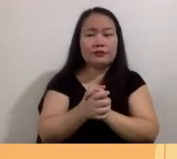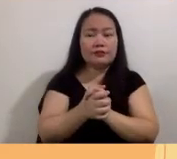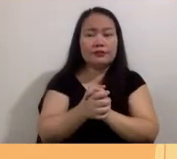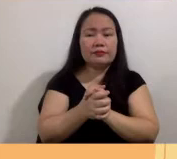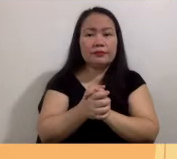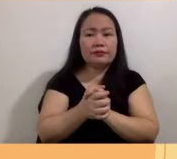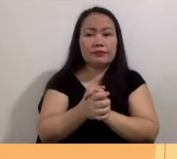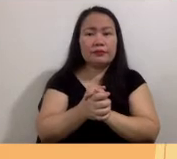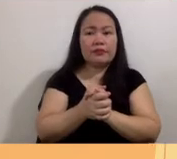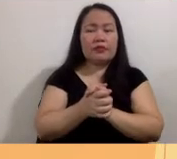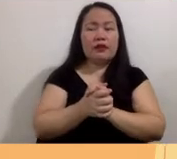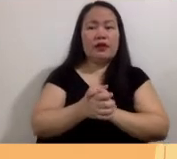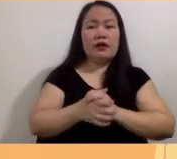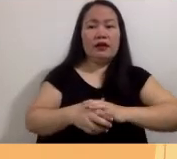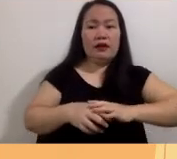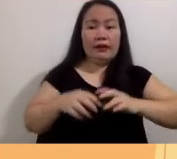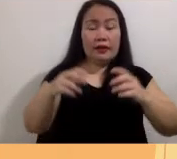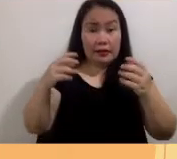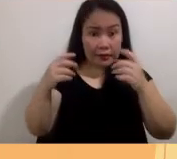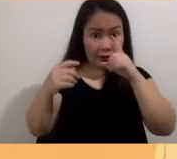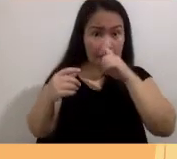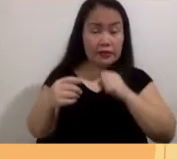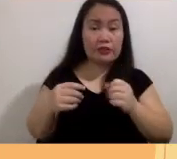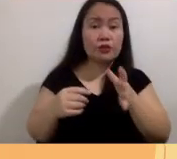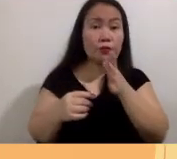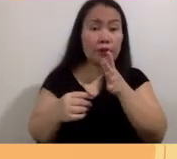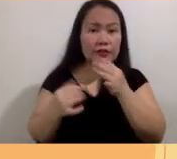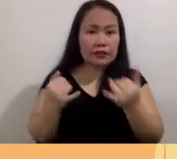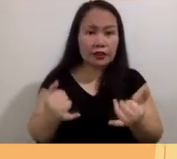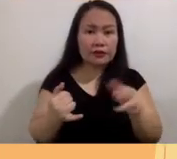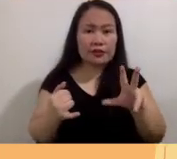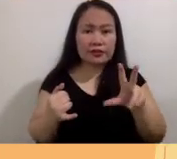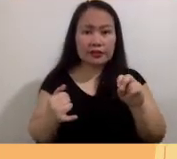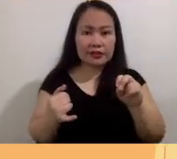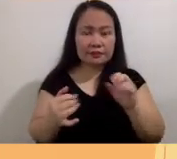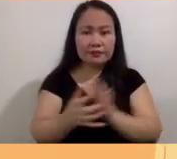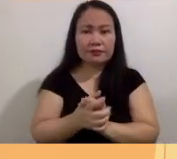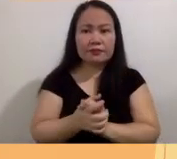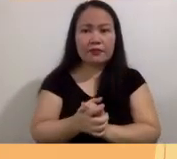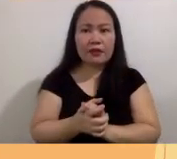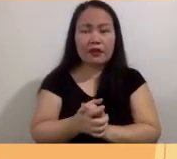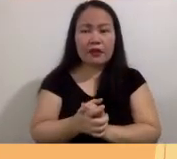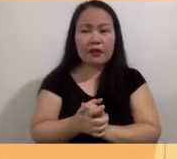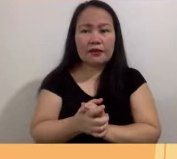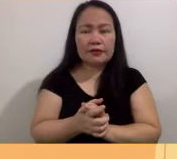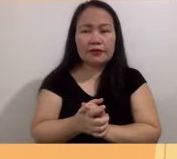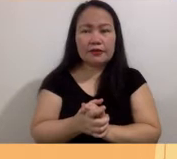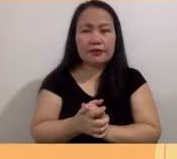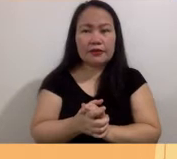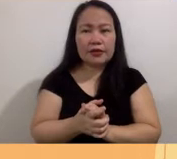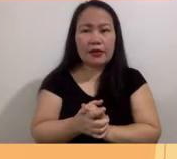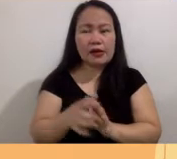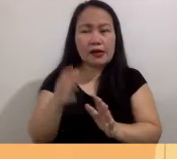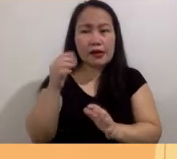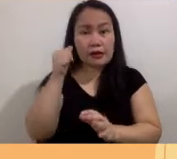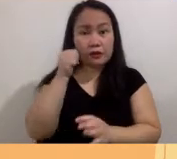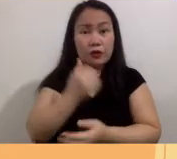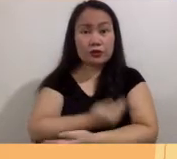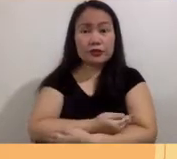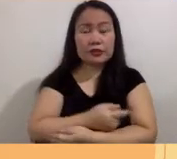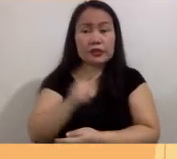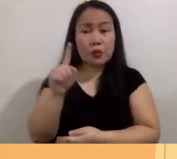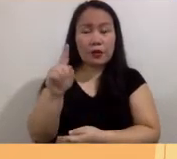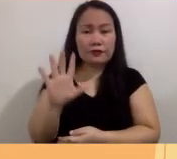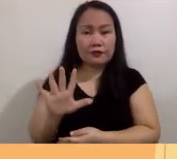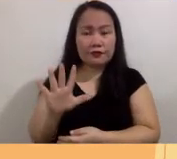go back. So yung age ng mother now is 30. So ang sabi, 1/5 daw ng